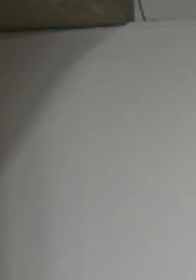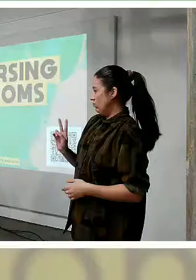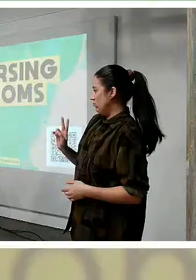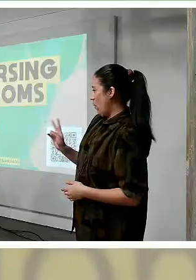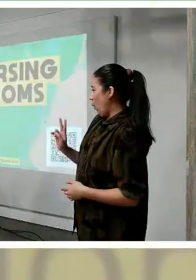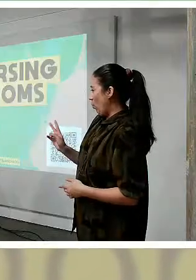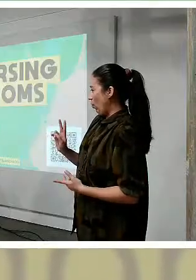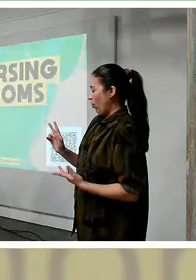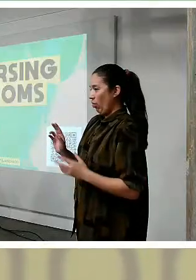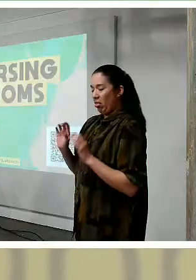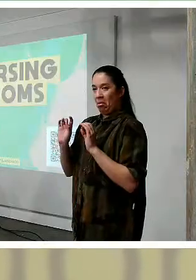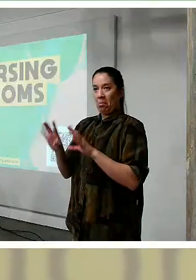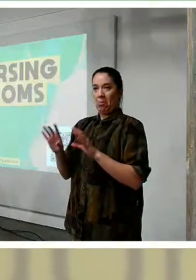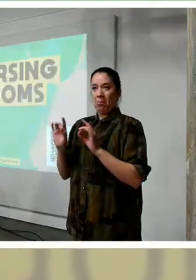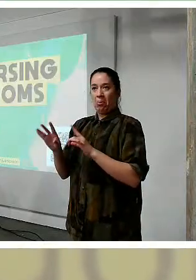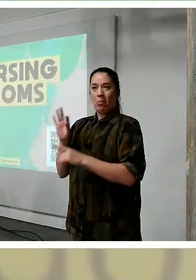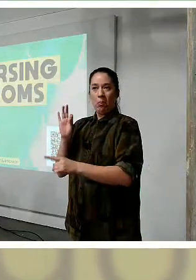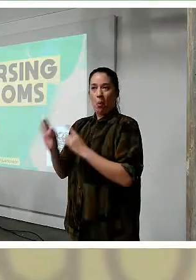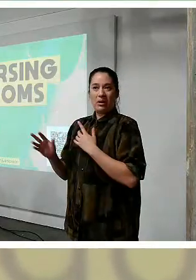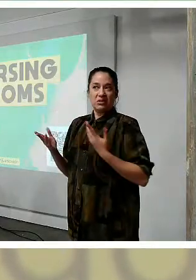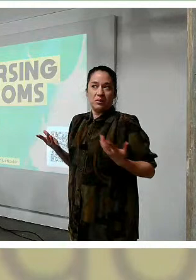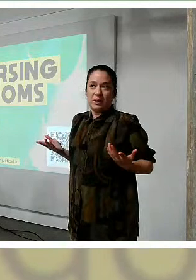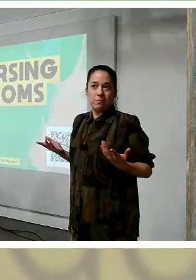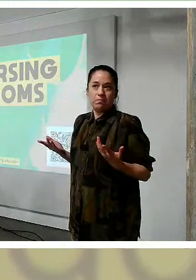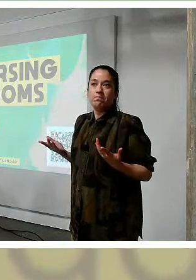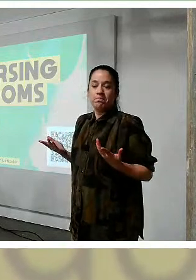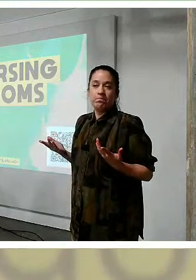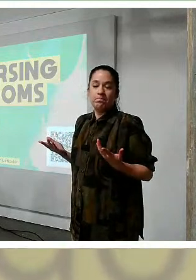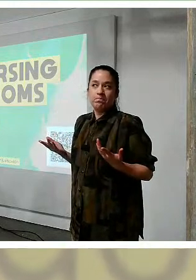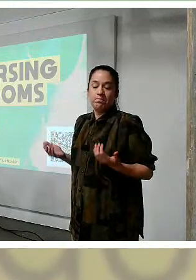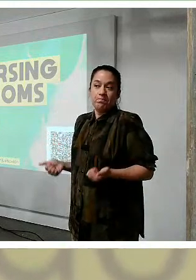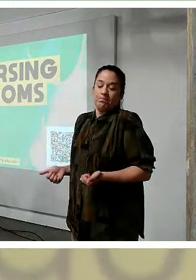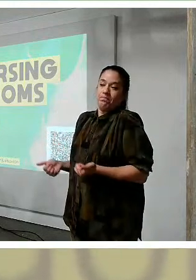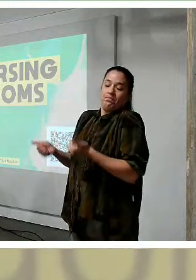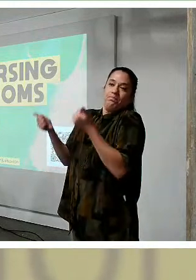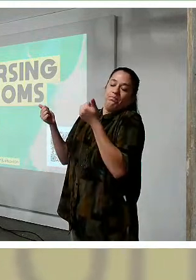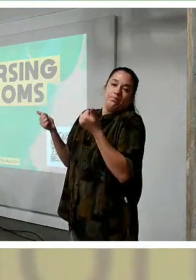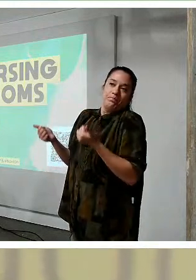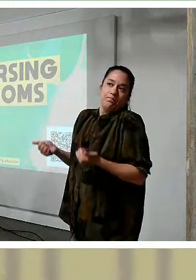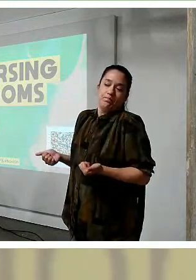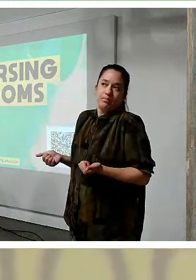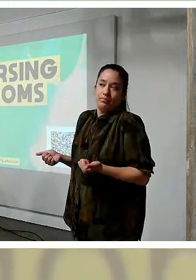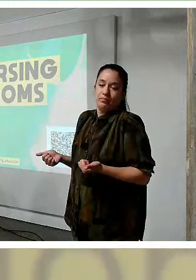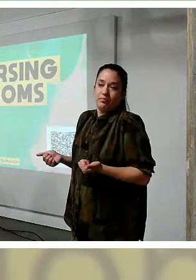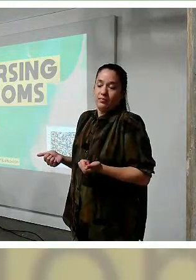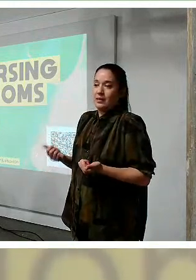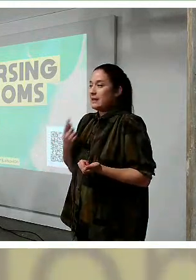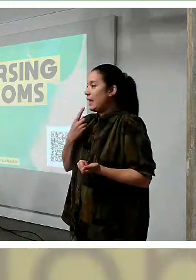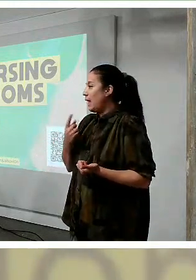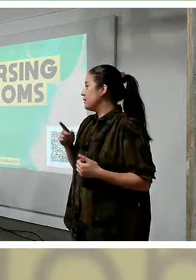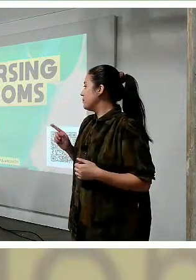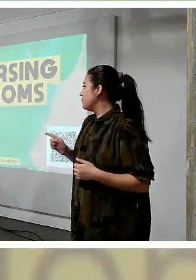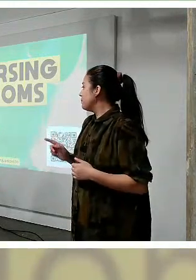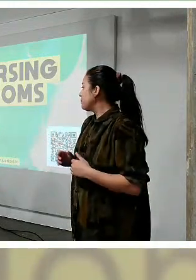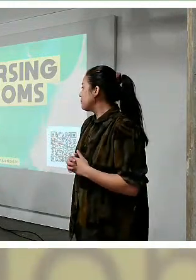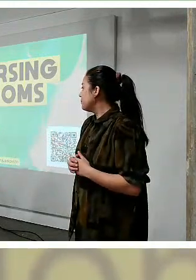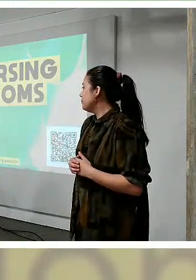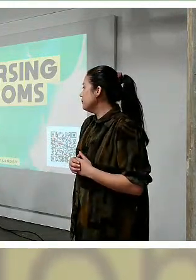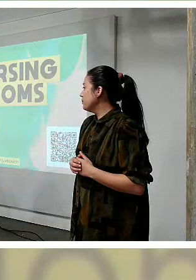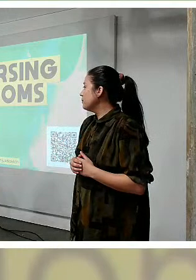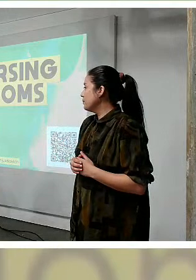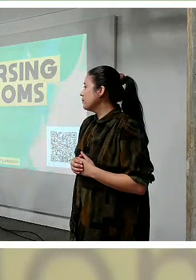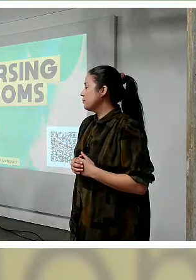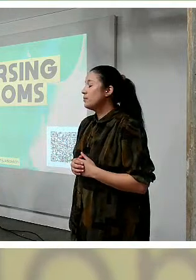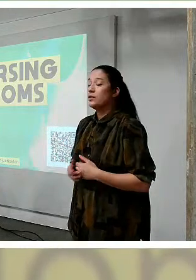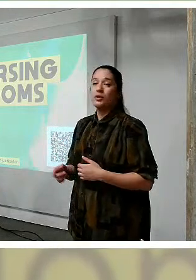said. It is absolutely the case that our struggles are connected. It is absolutely the case that this